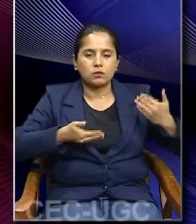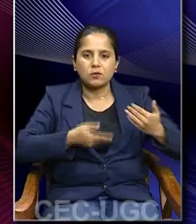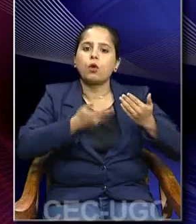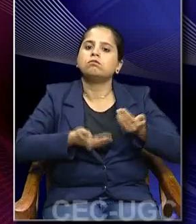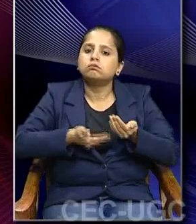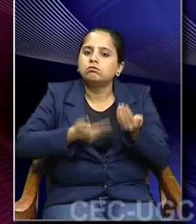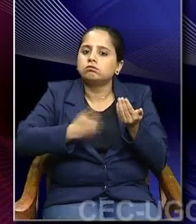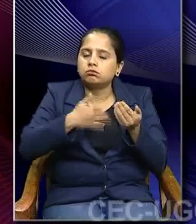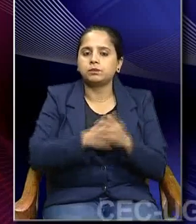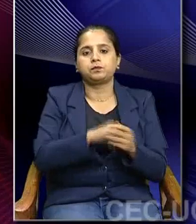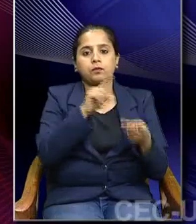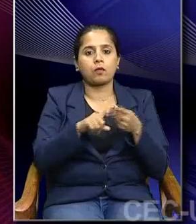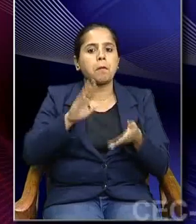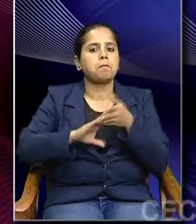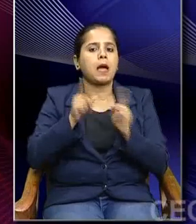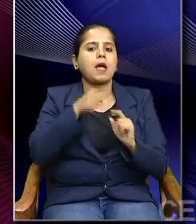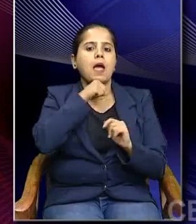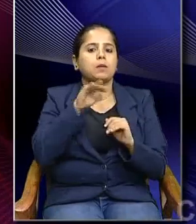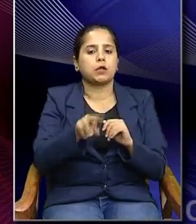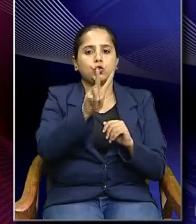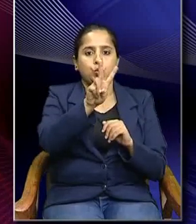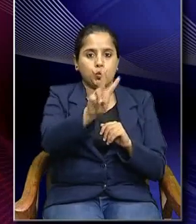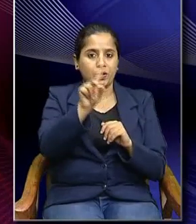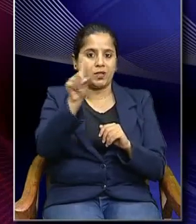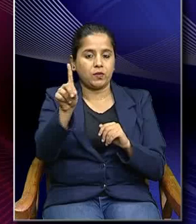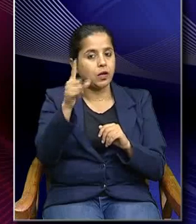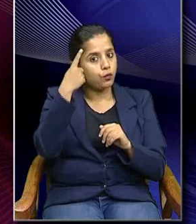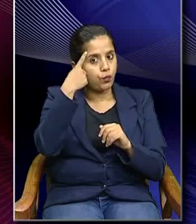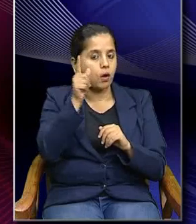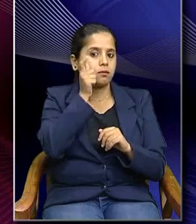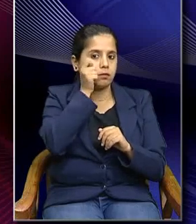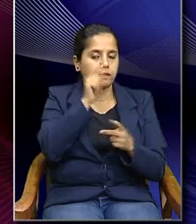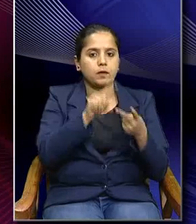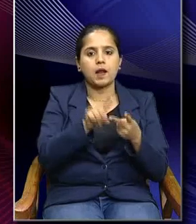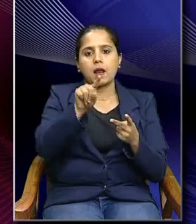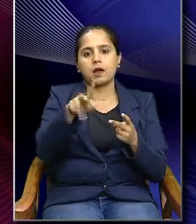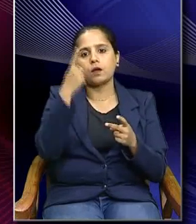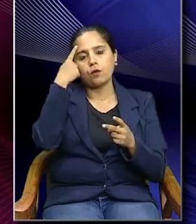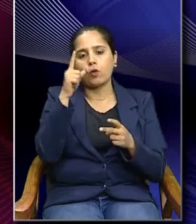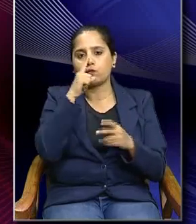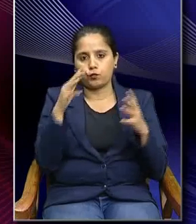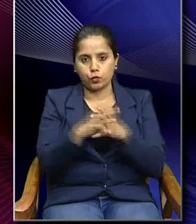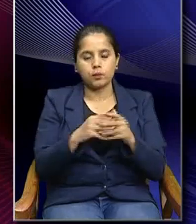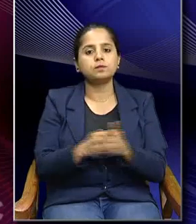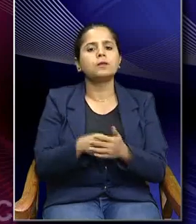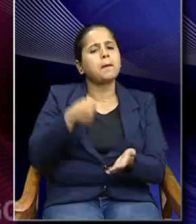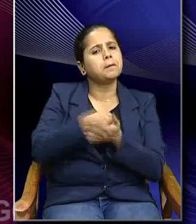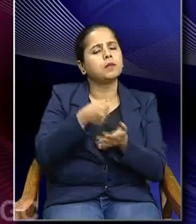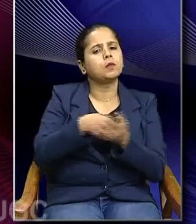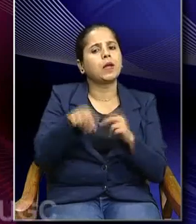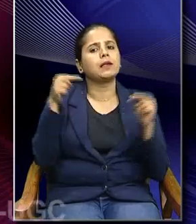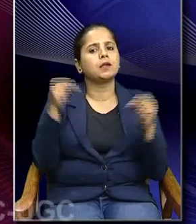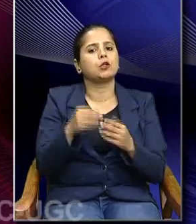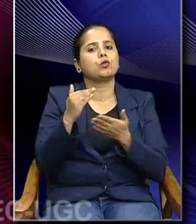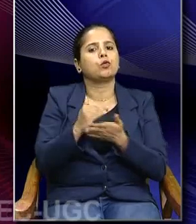proper marriageable age, that is 21 for men and 18 years for women, minimum needs